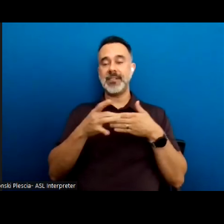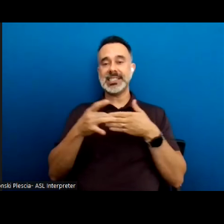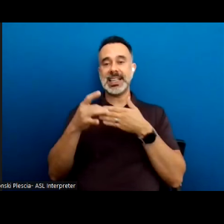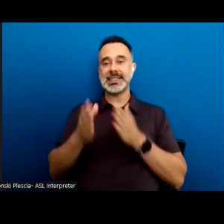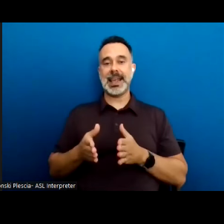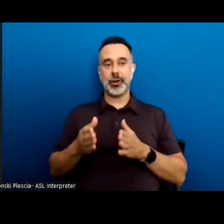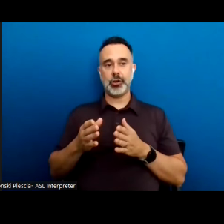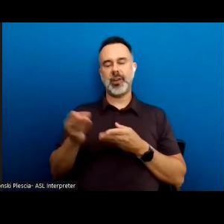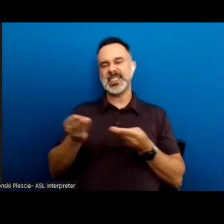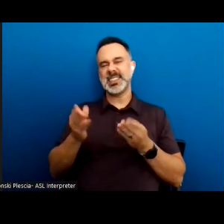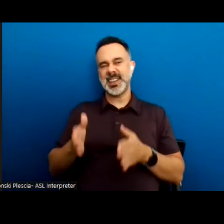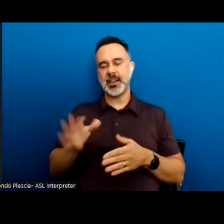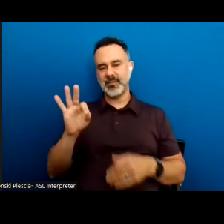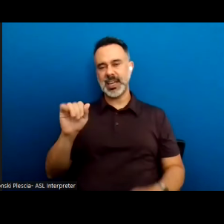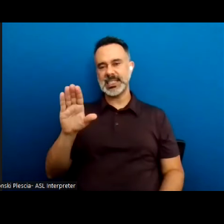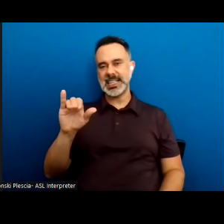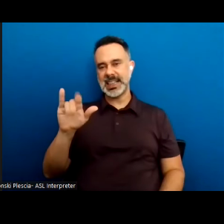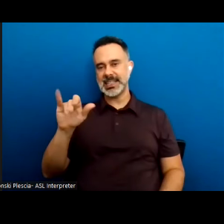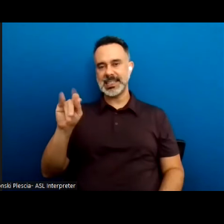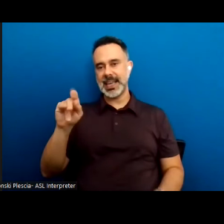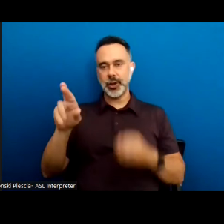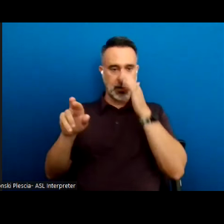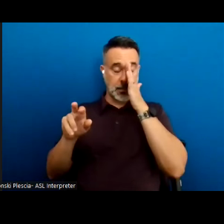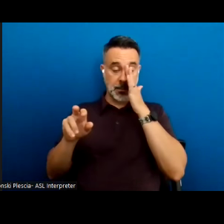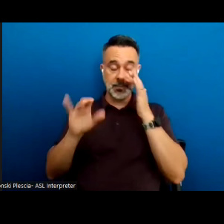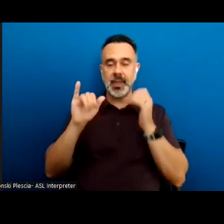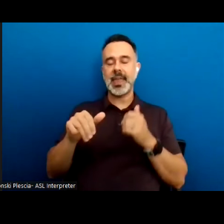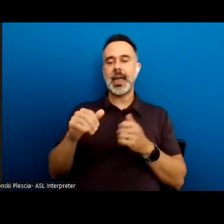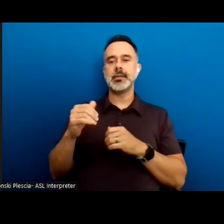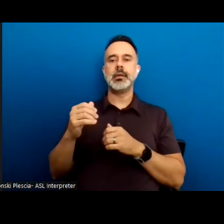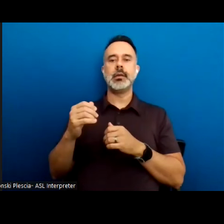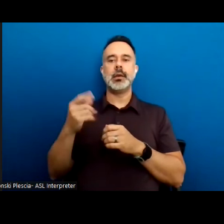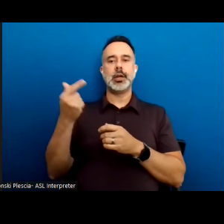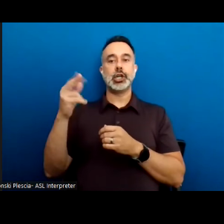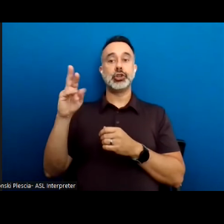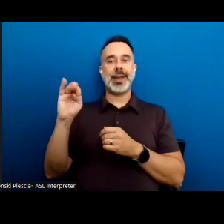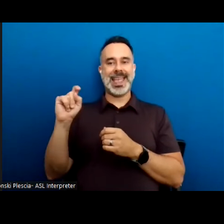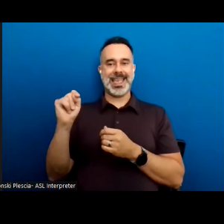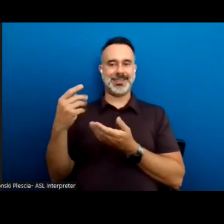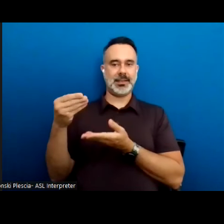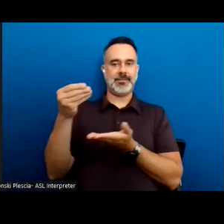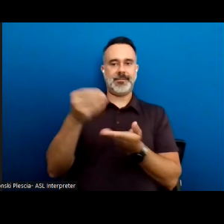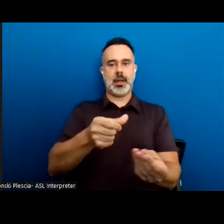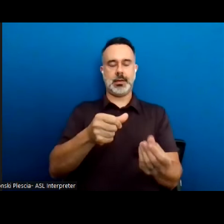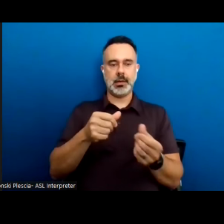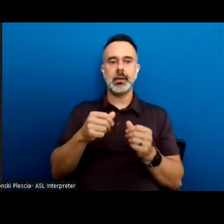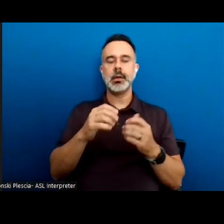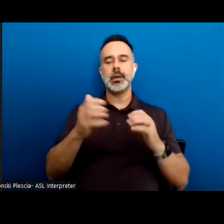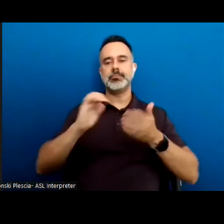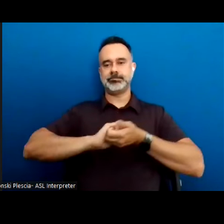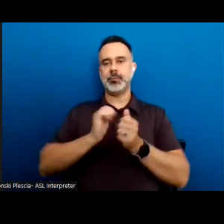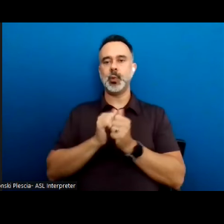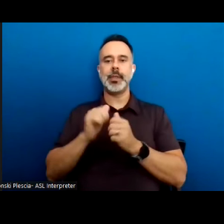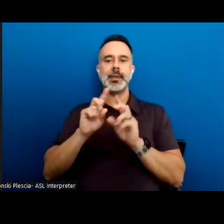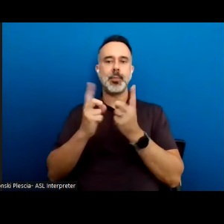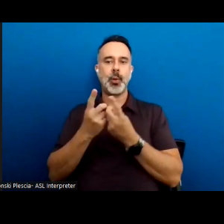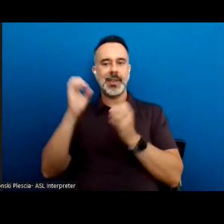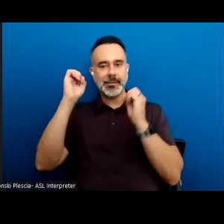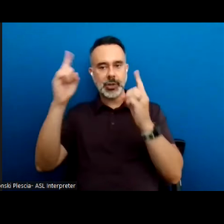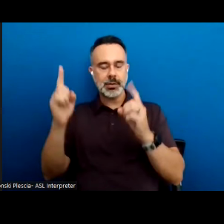That is a grant-funded position, partly with the Oregon Department of Education and partly funded